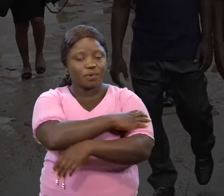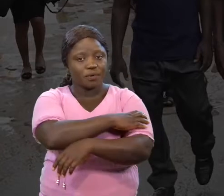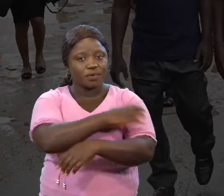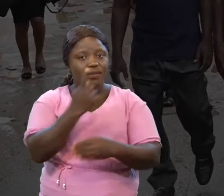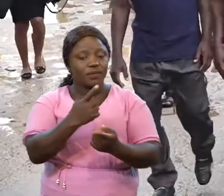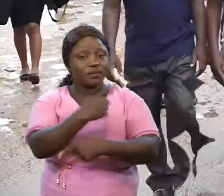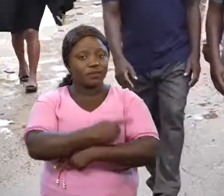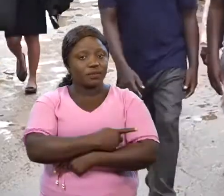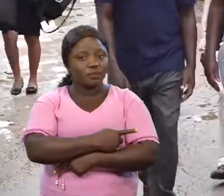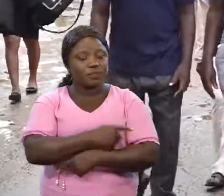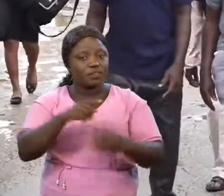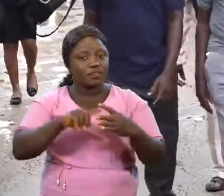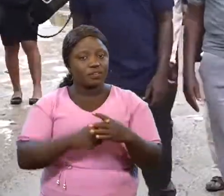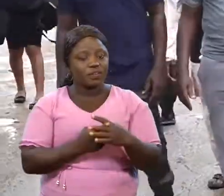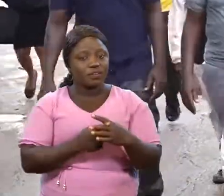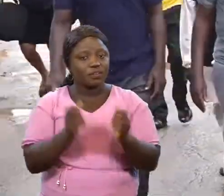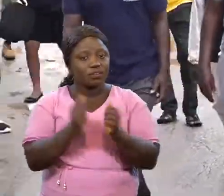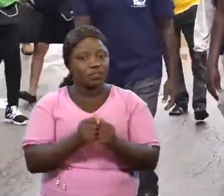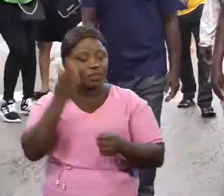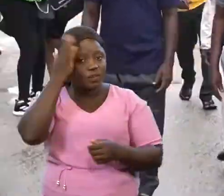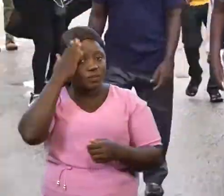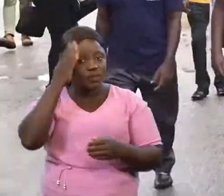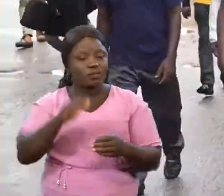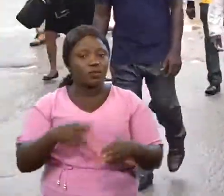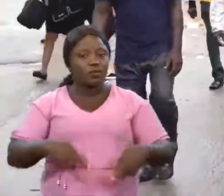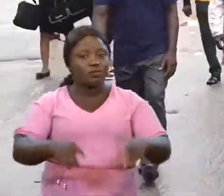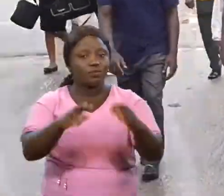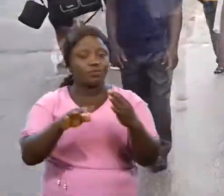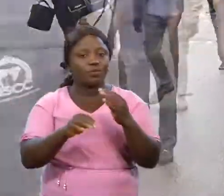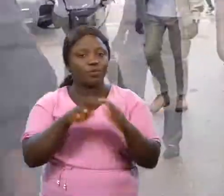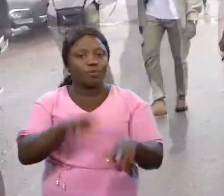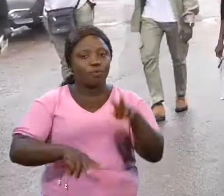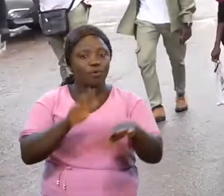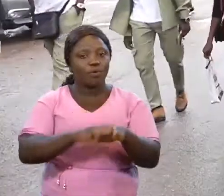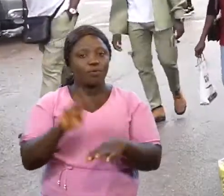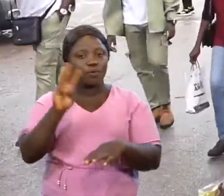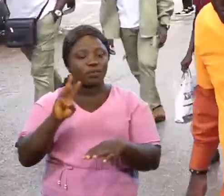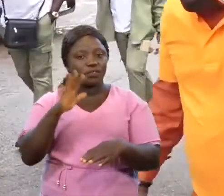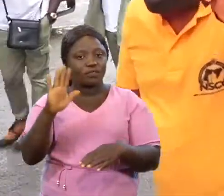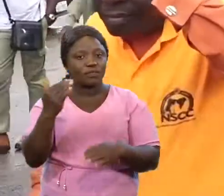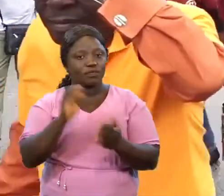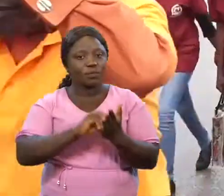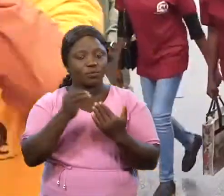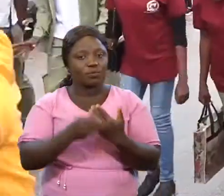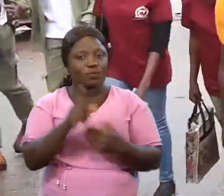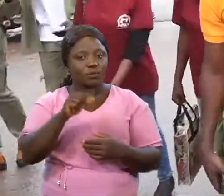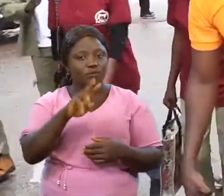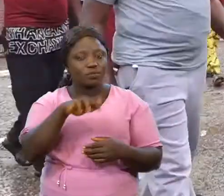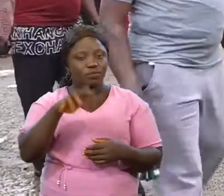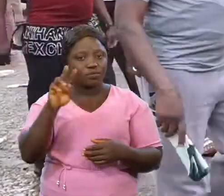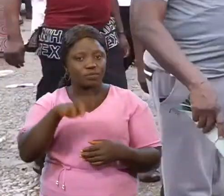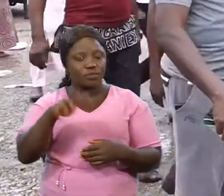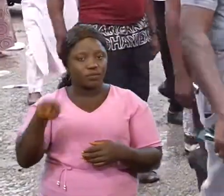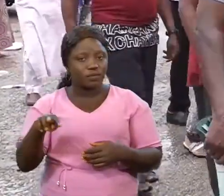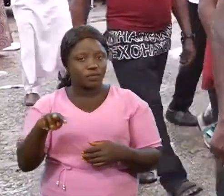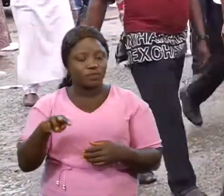Empowerment. The day kick-started with an awareness road walk on Wednesday, 5th October 2022, from